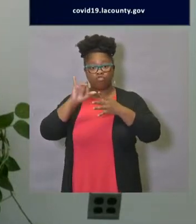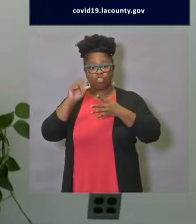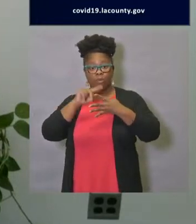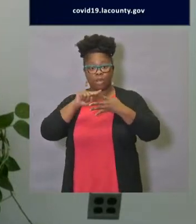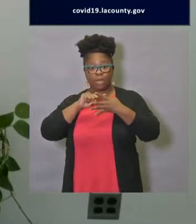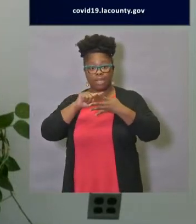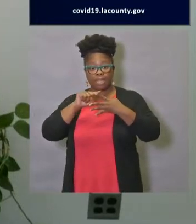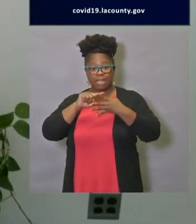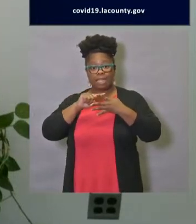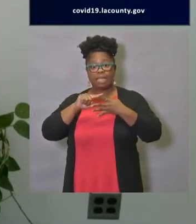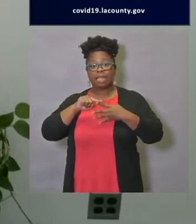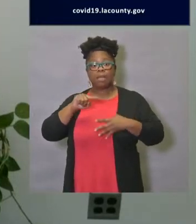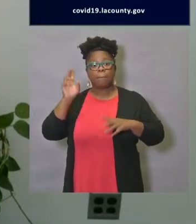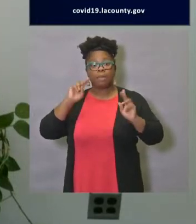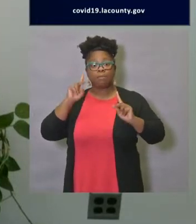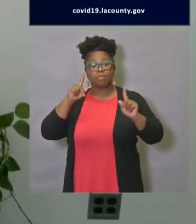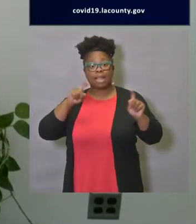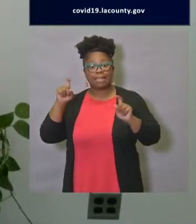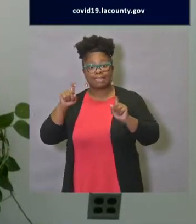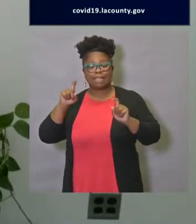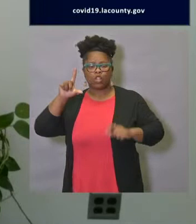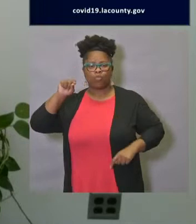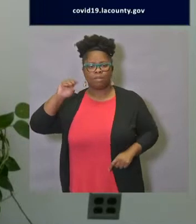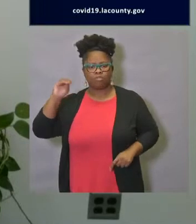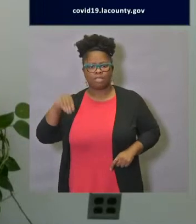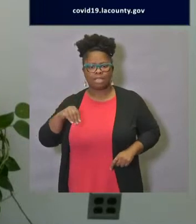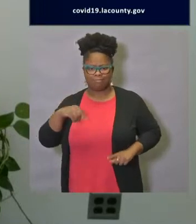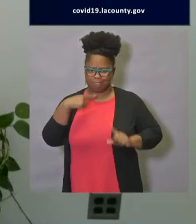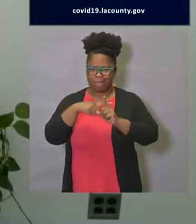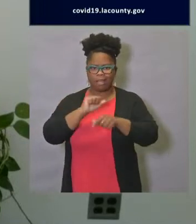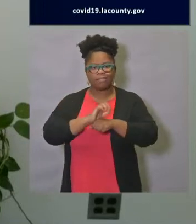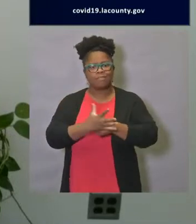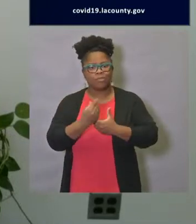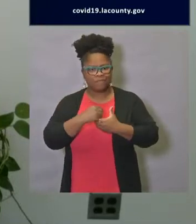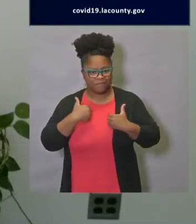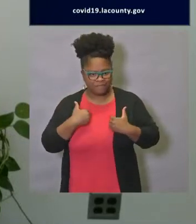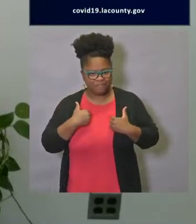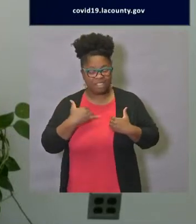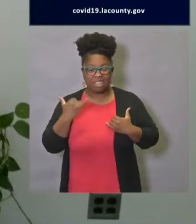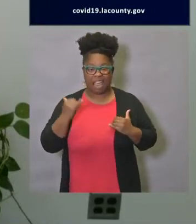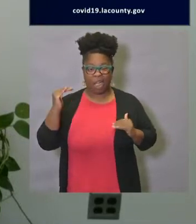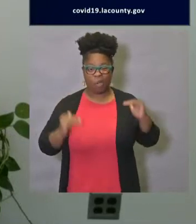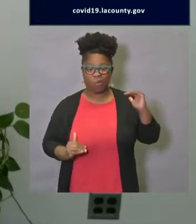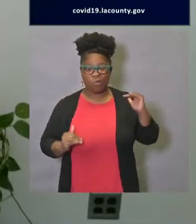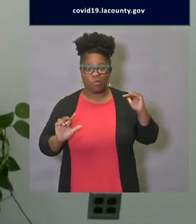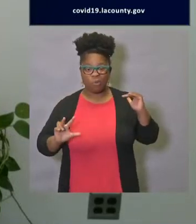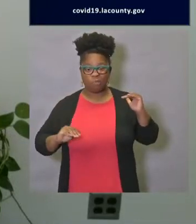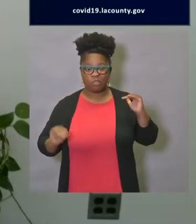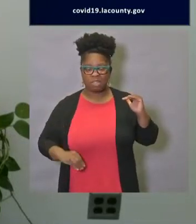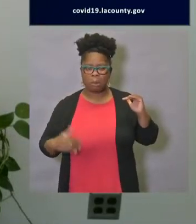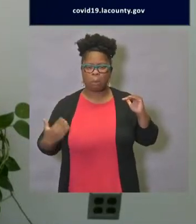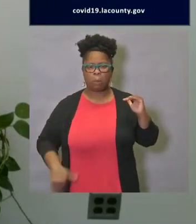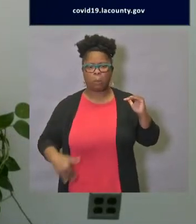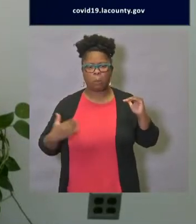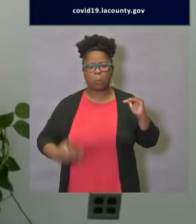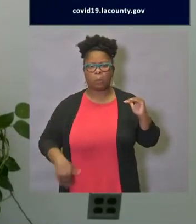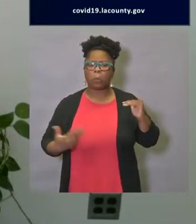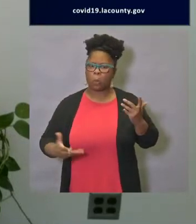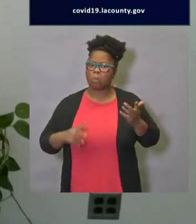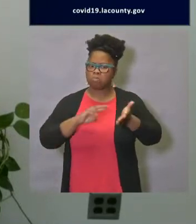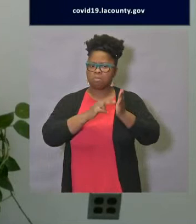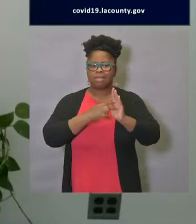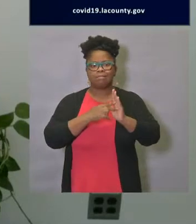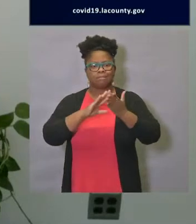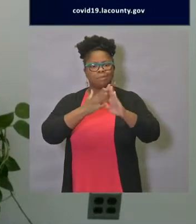getting tested were positive. So huge difference that I think is really driven mostly by the rate of community